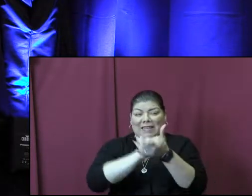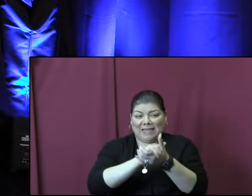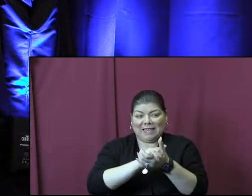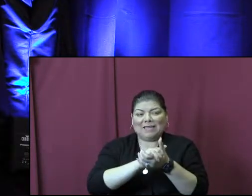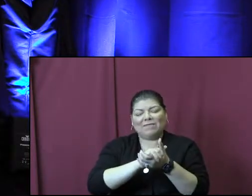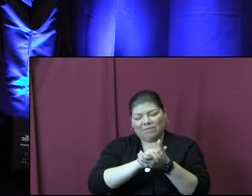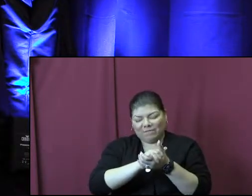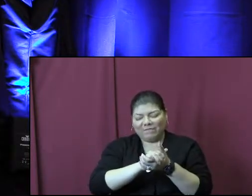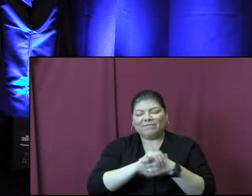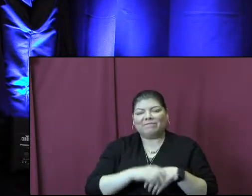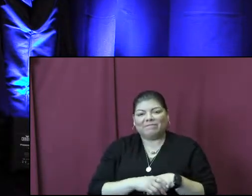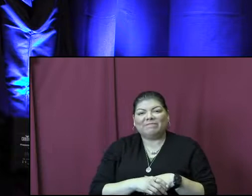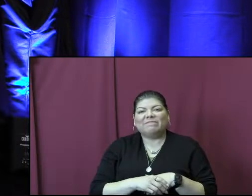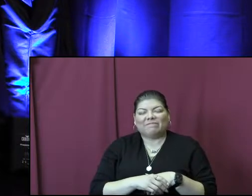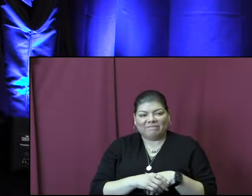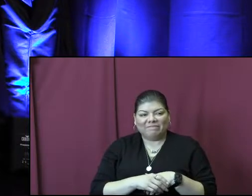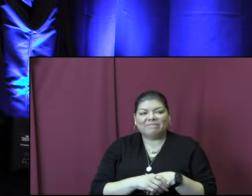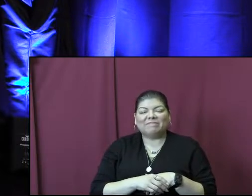believe.